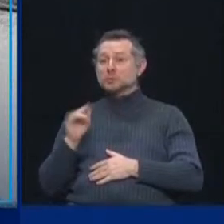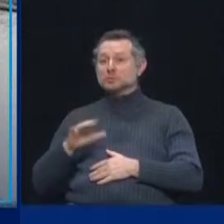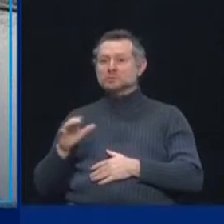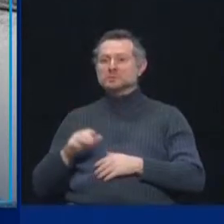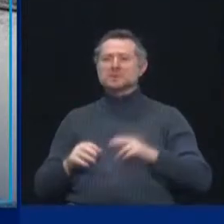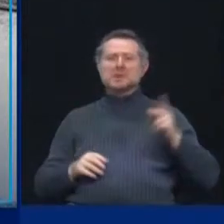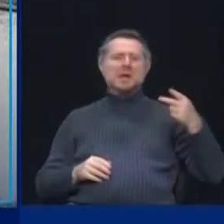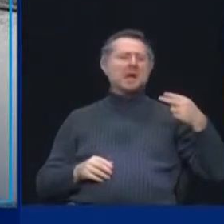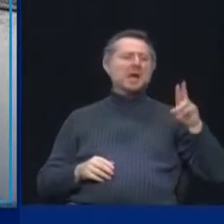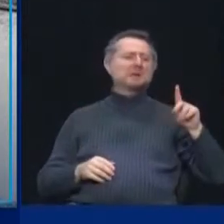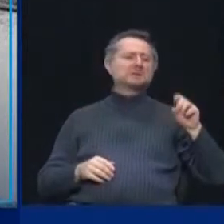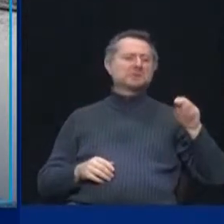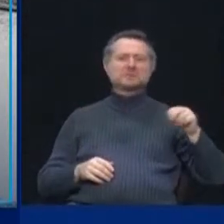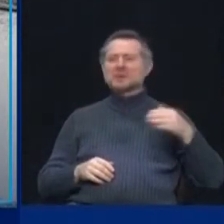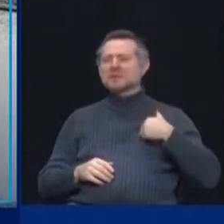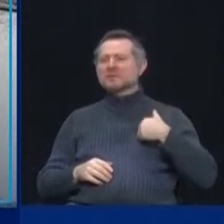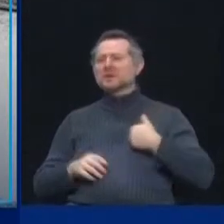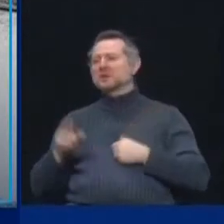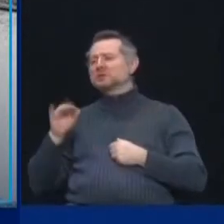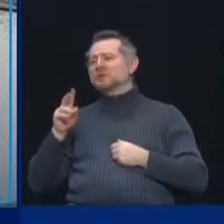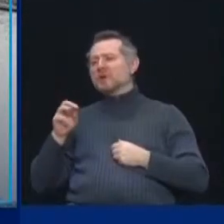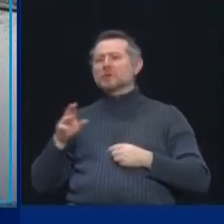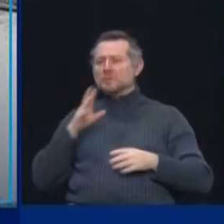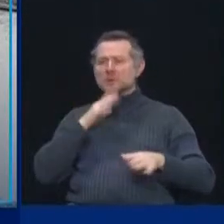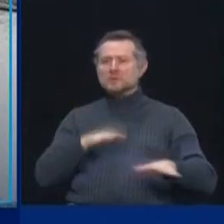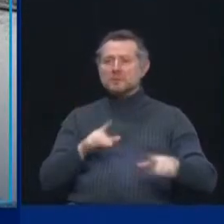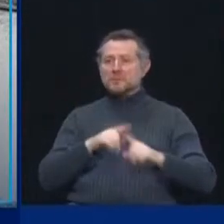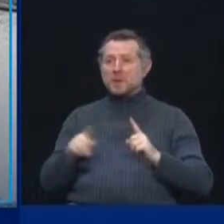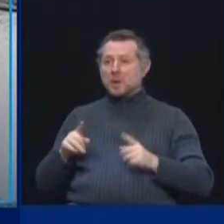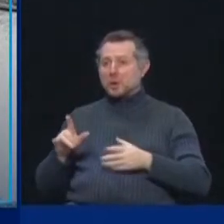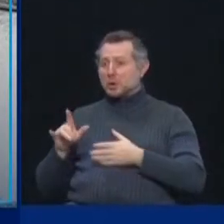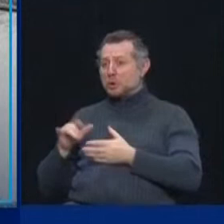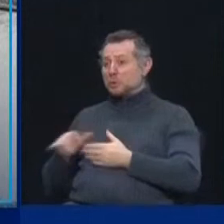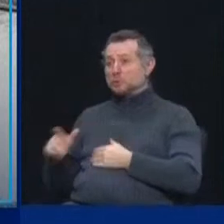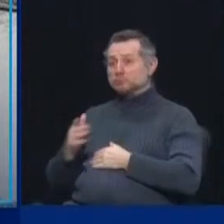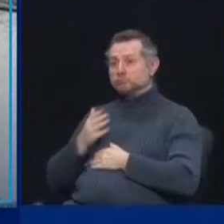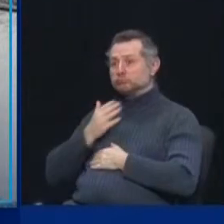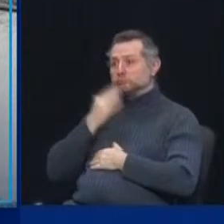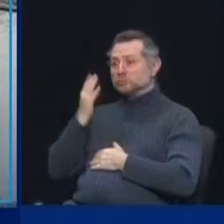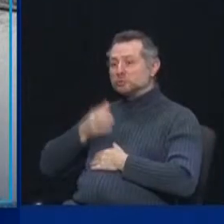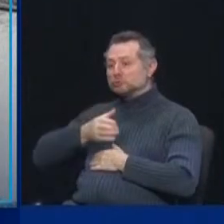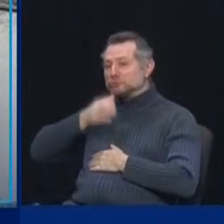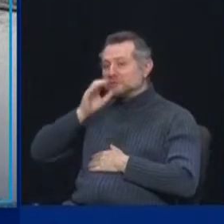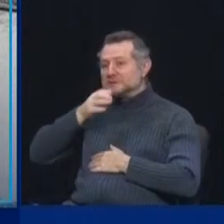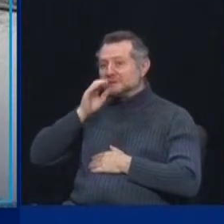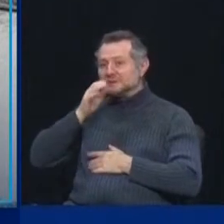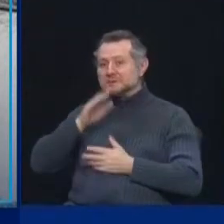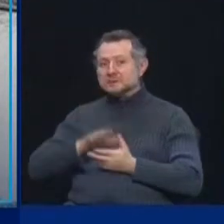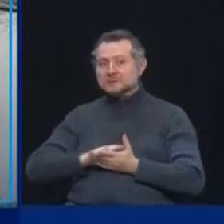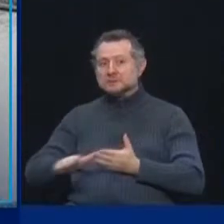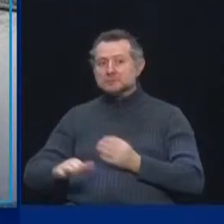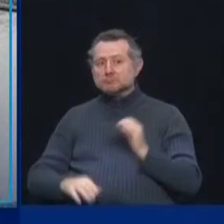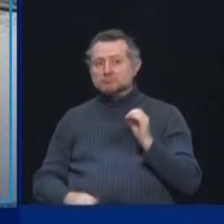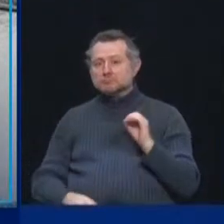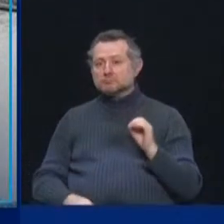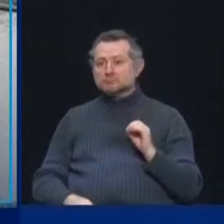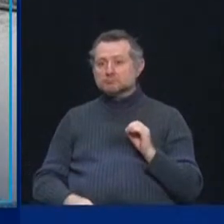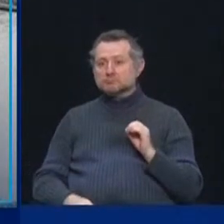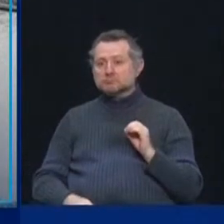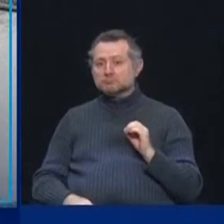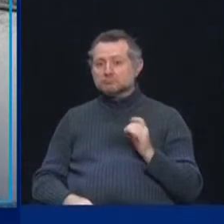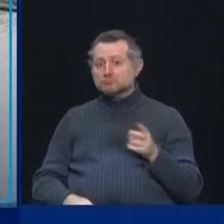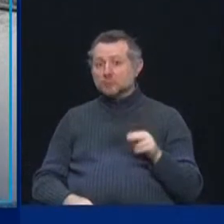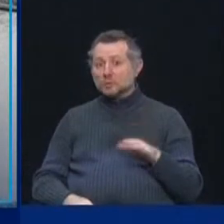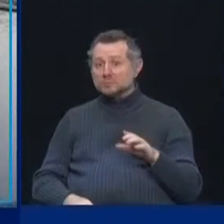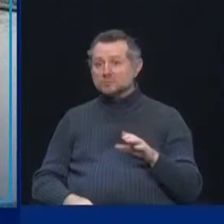have the East River, you have a lot of water. Yeah, but there's no water to drink in New York City. Oh, no